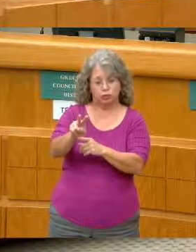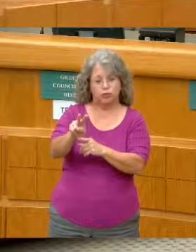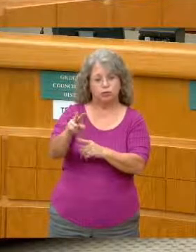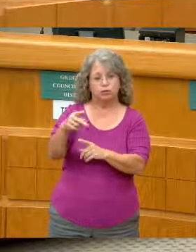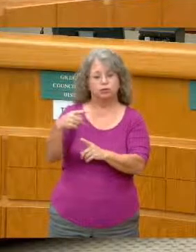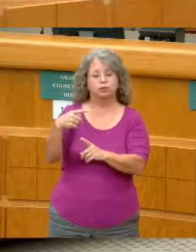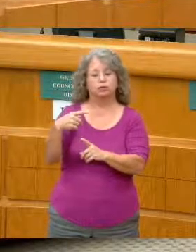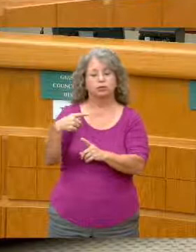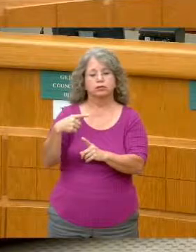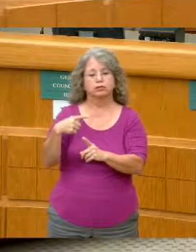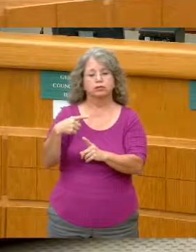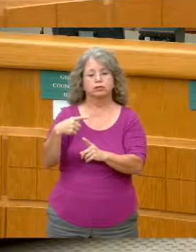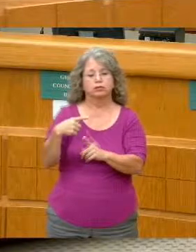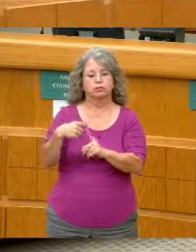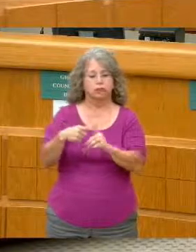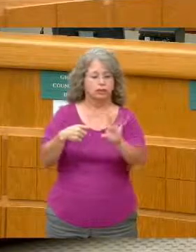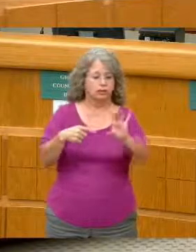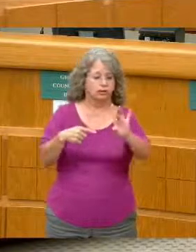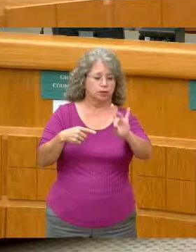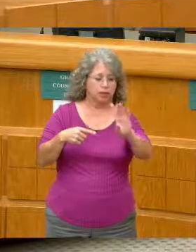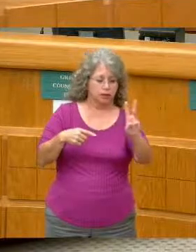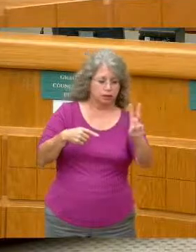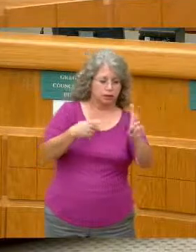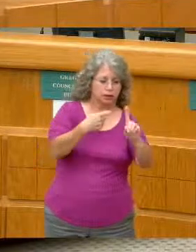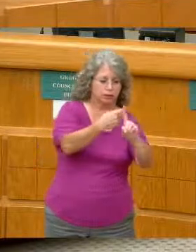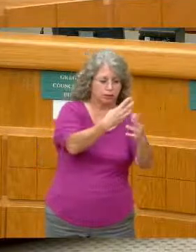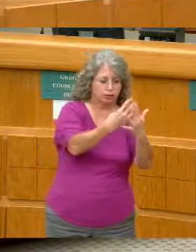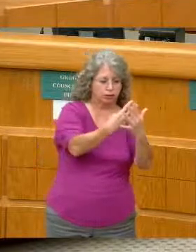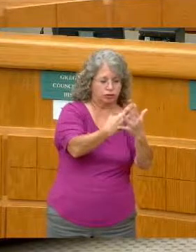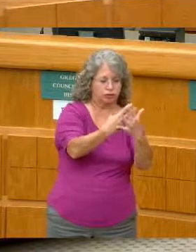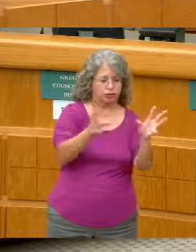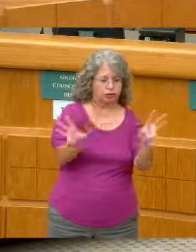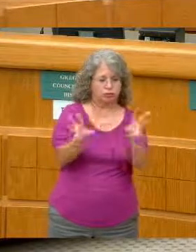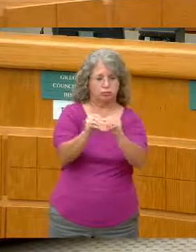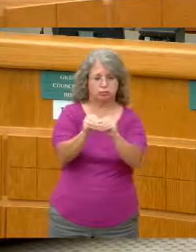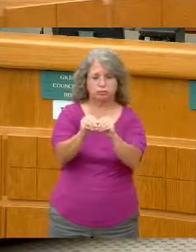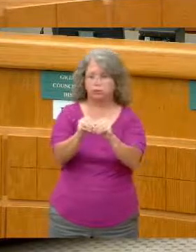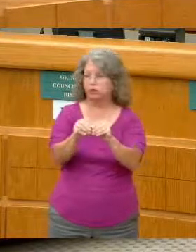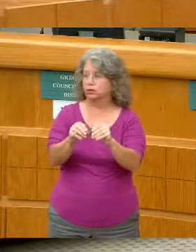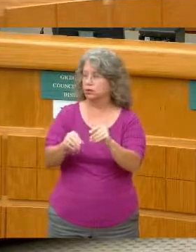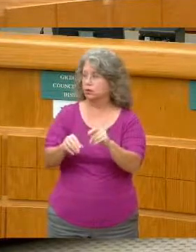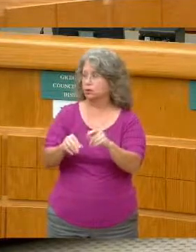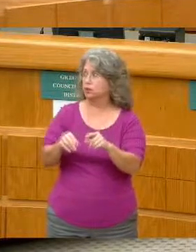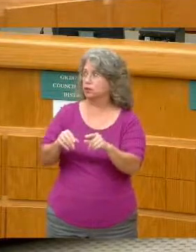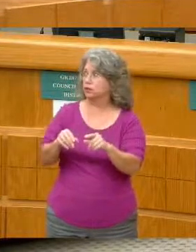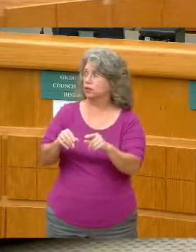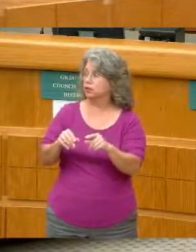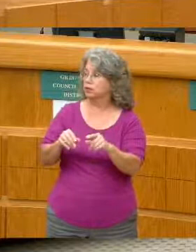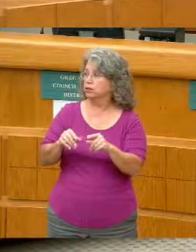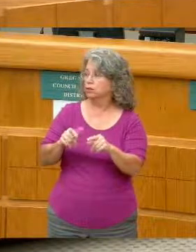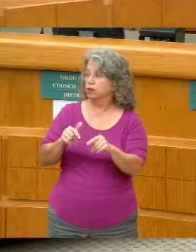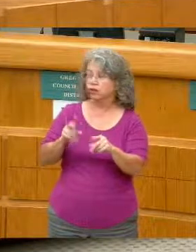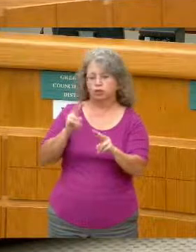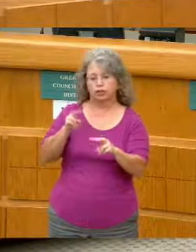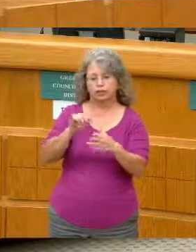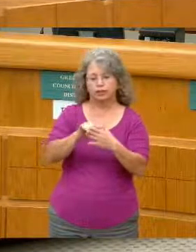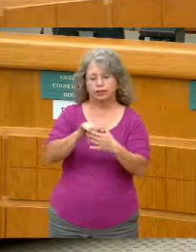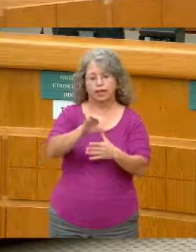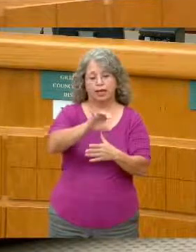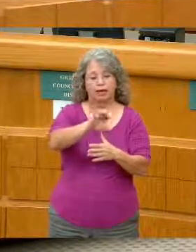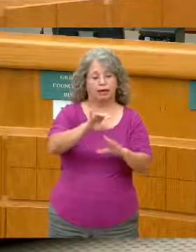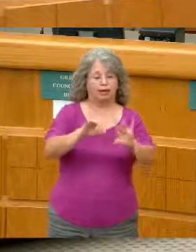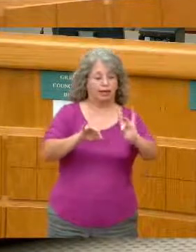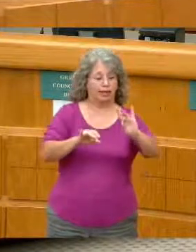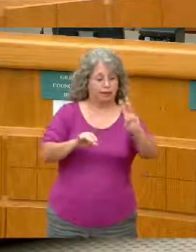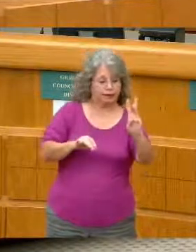72. So 72 and then 86. You can see it here. Let's look at this, and then we'll go back to the